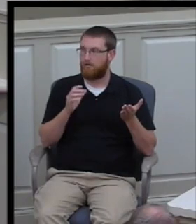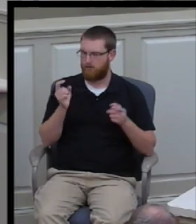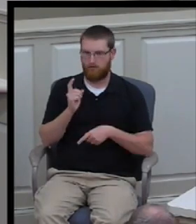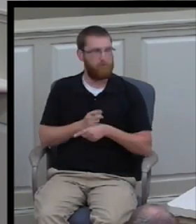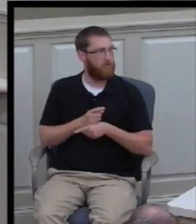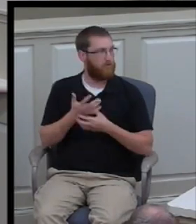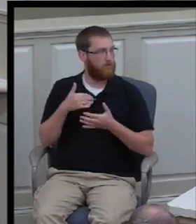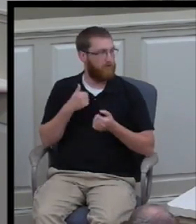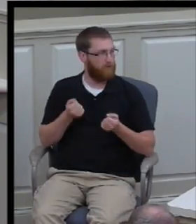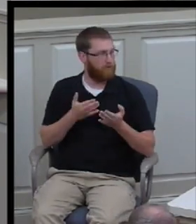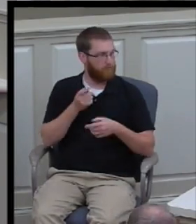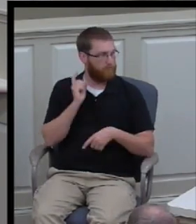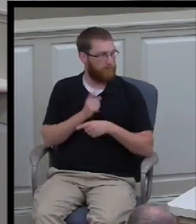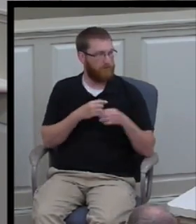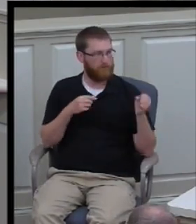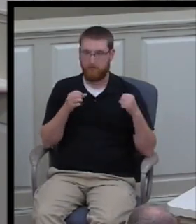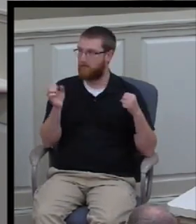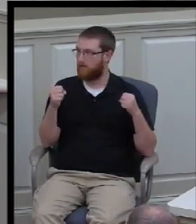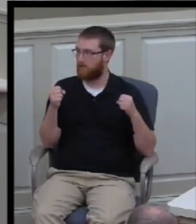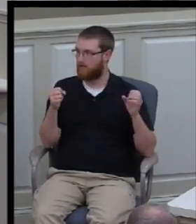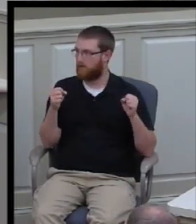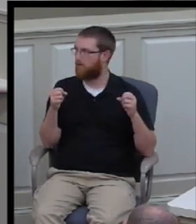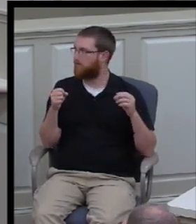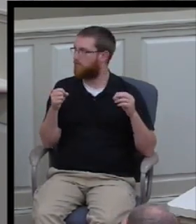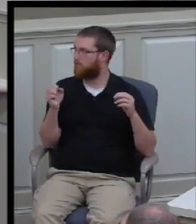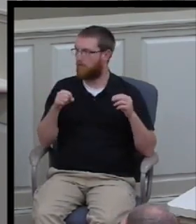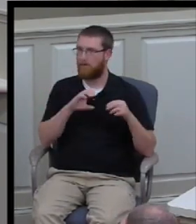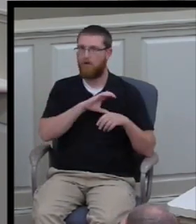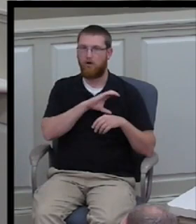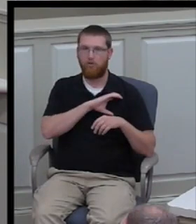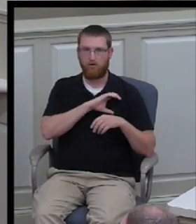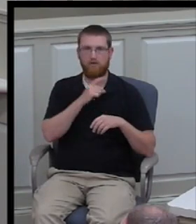City clerk? So we Yeah. already had a motion. But he added what Earl said.